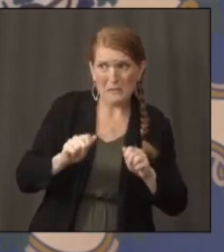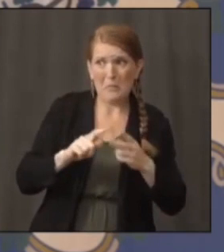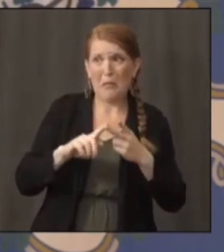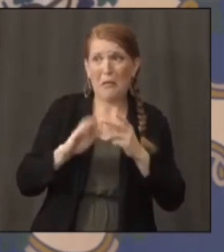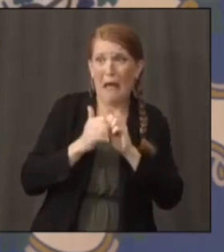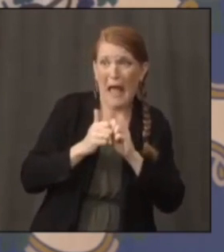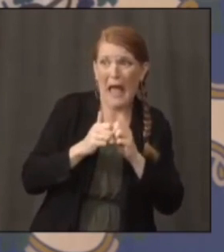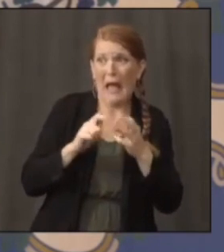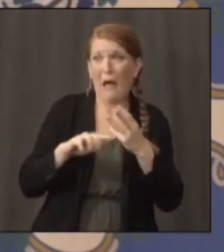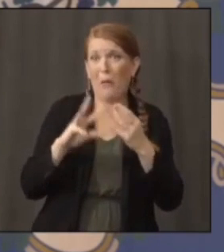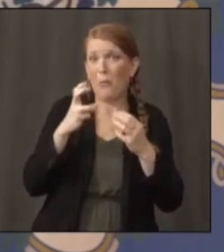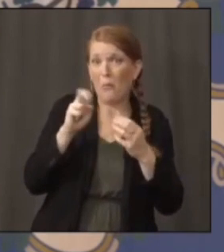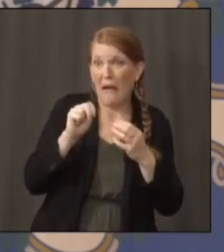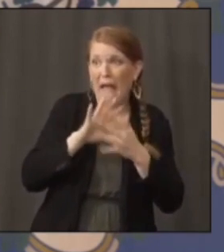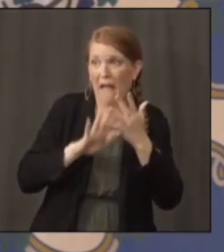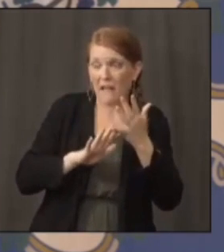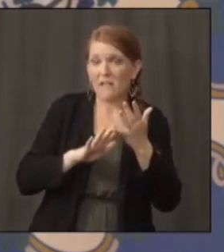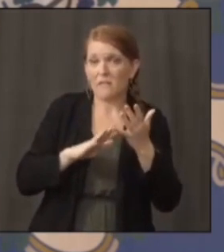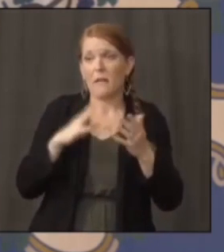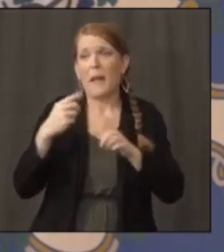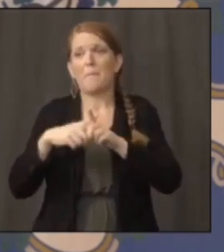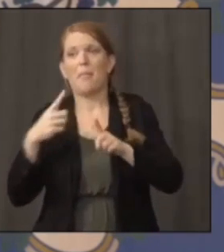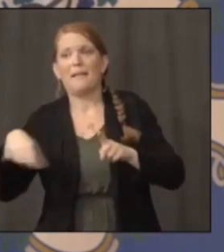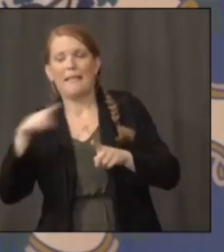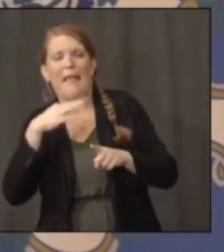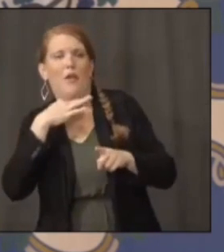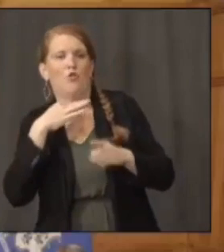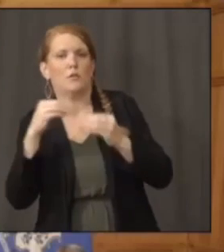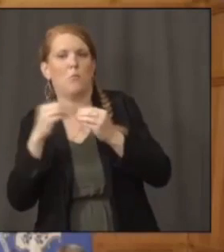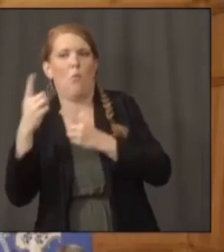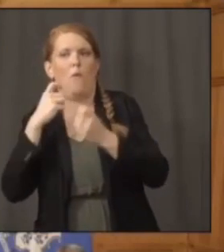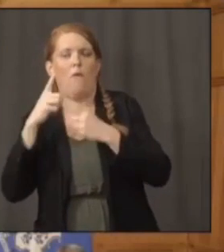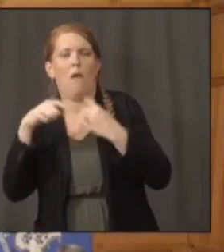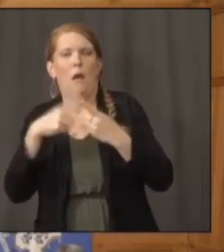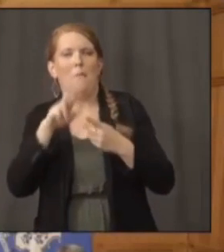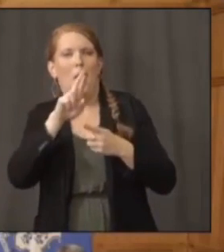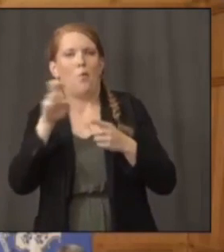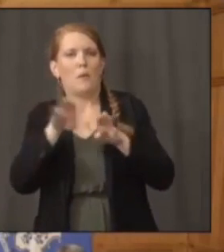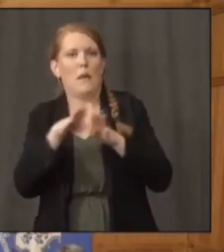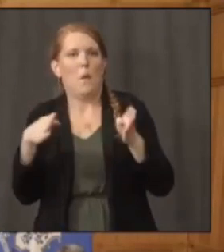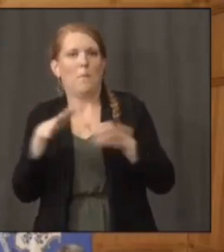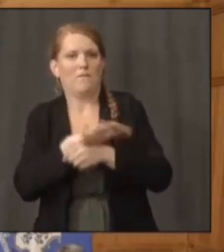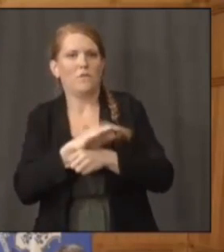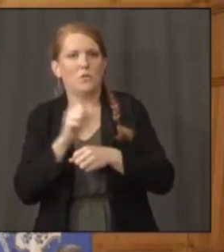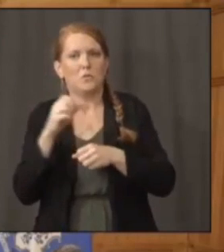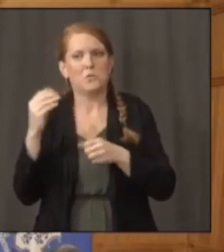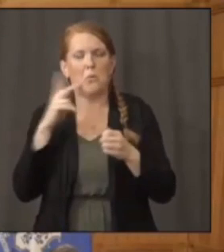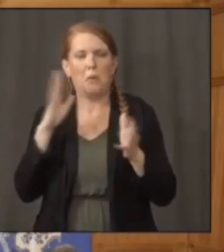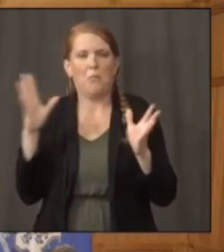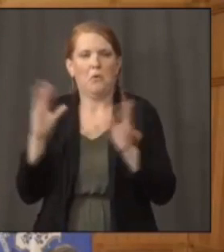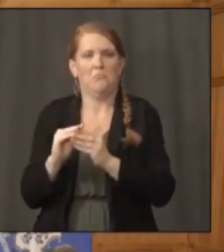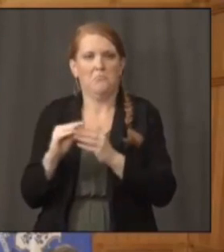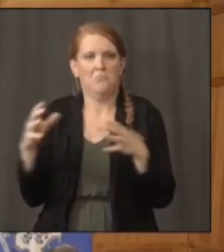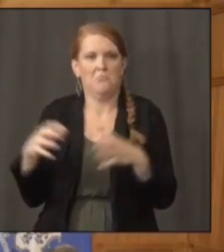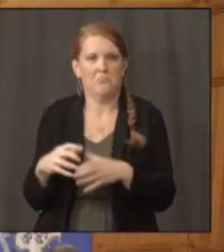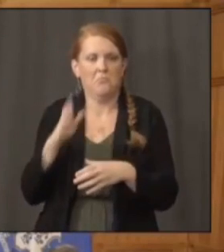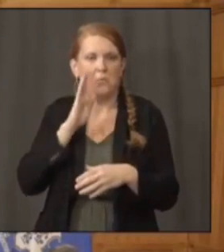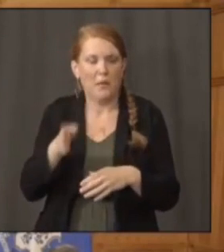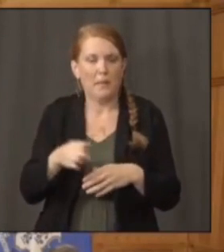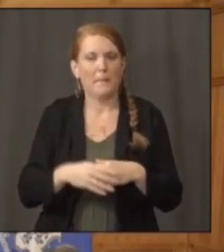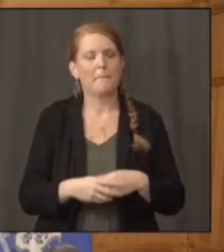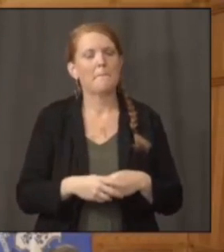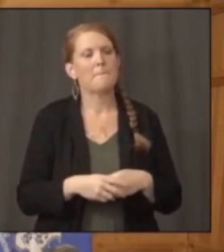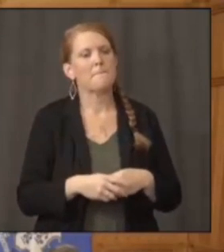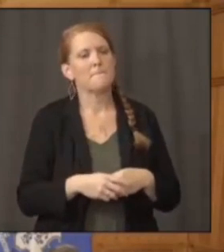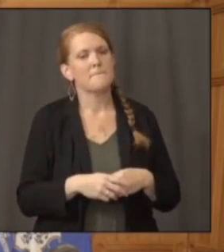wanted to get an update on where we were on reopening. Okay. And are you hearing from any